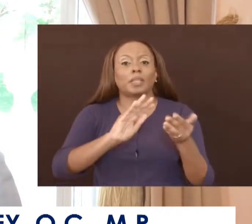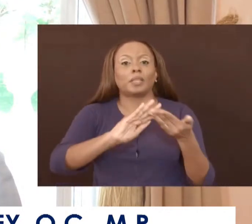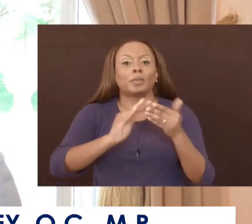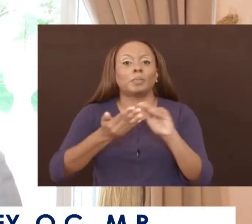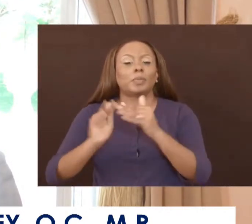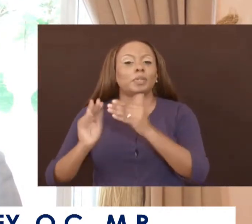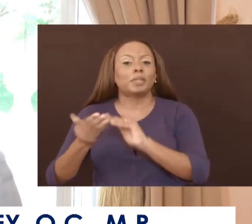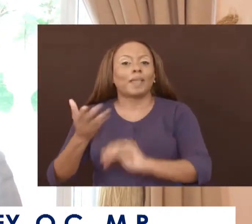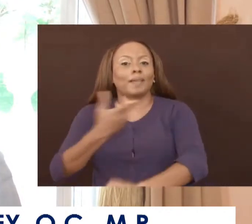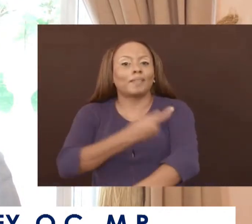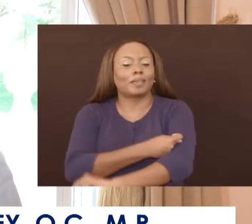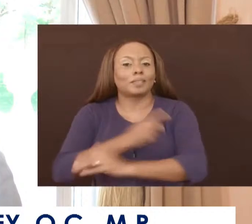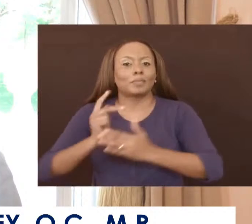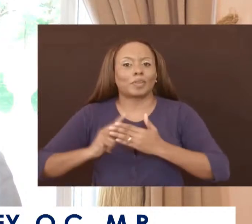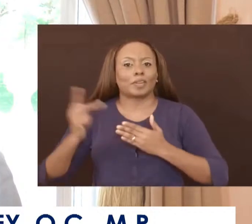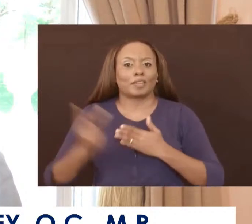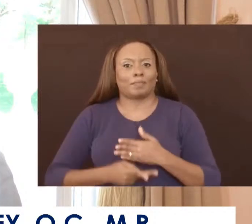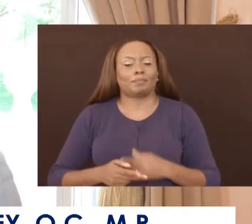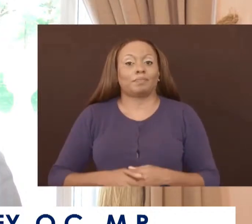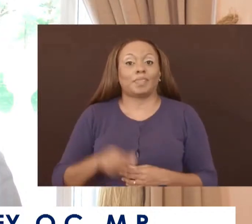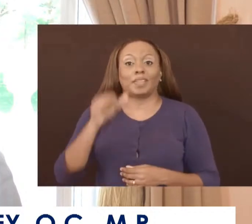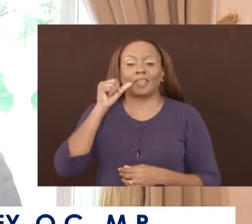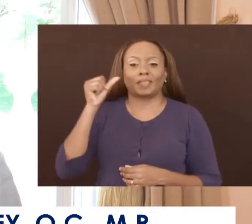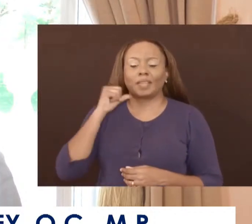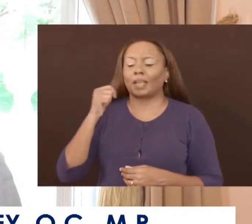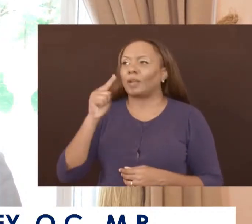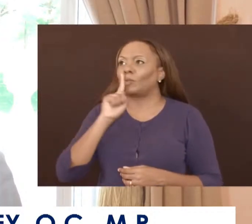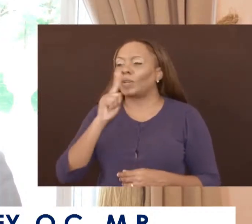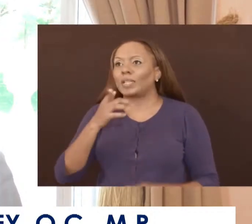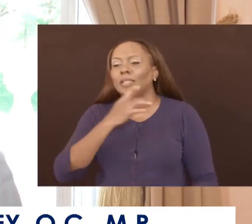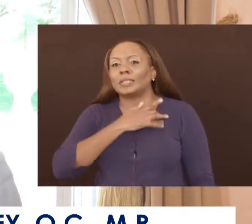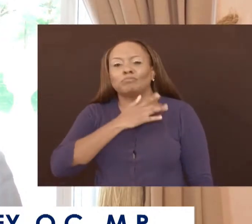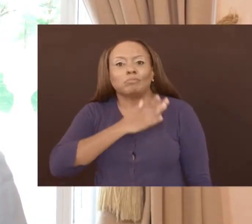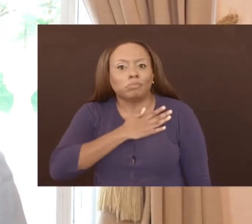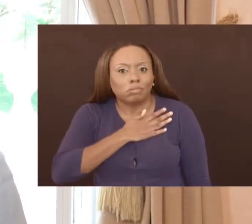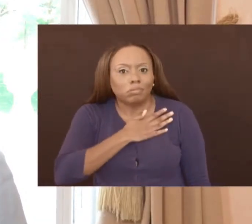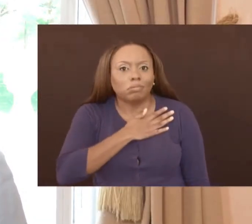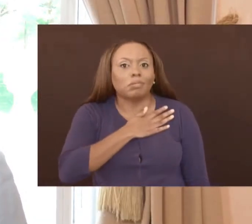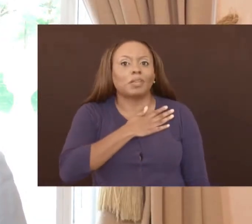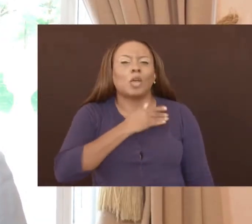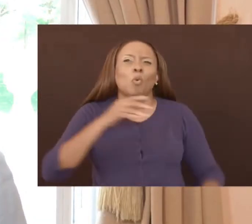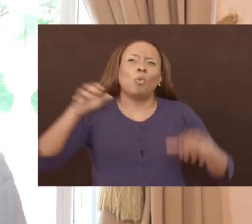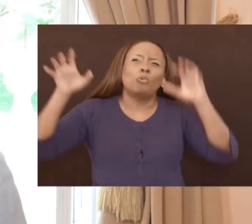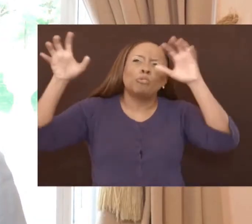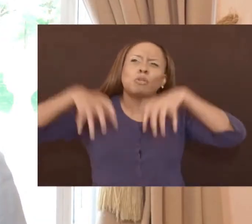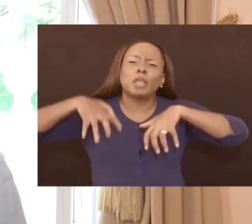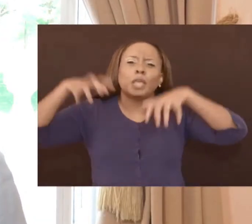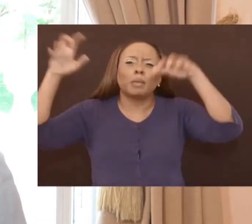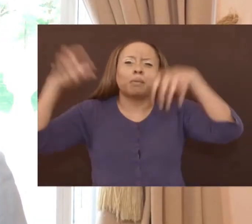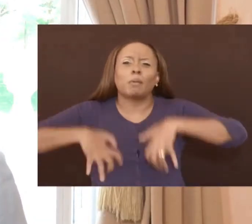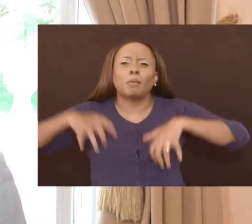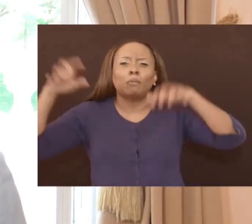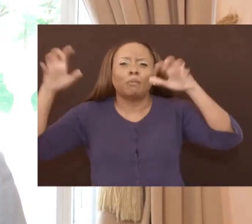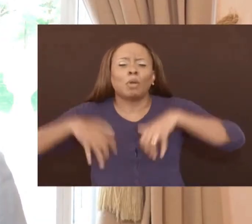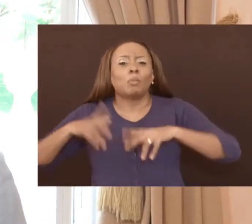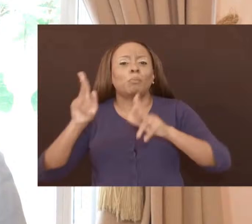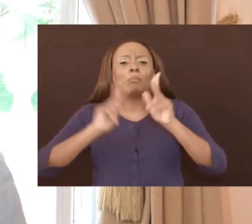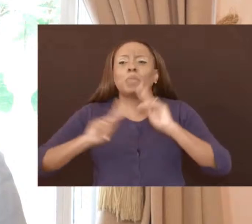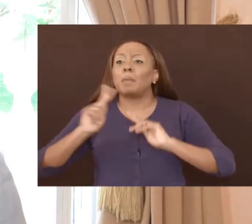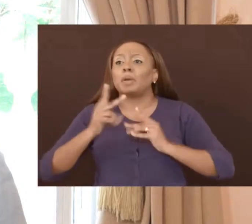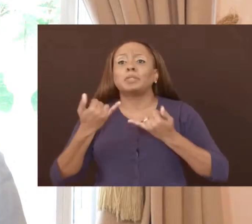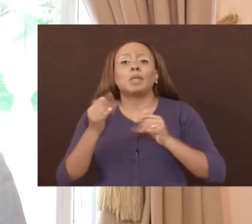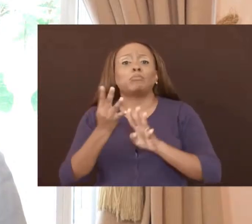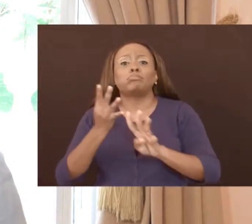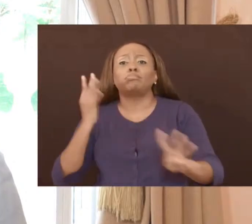vaccination program. In fact, yesterday I was deeply touched by the fact that even though the rain was falling, people just pulled out their umbrellas